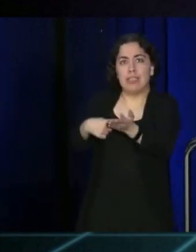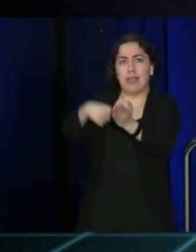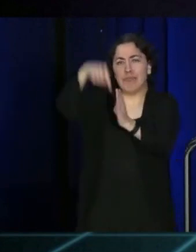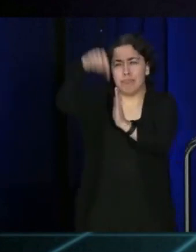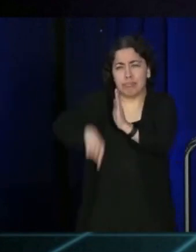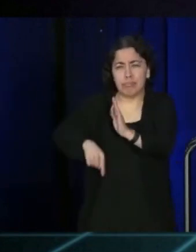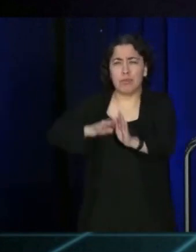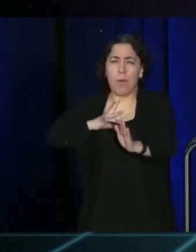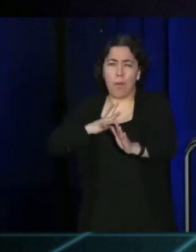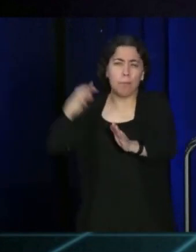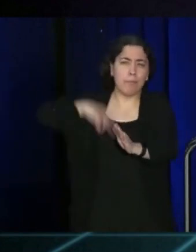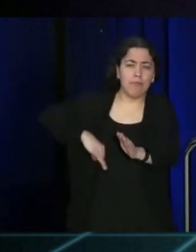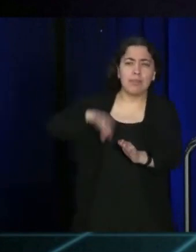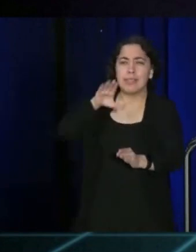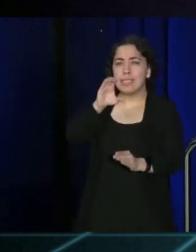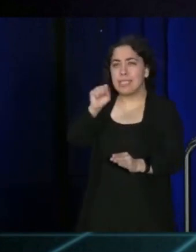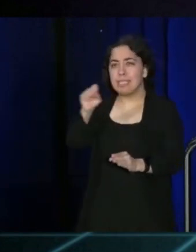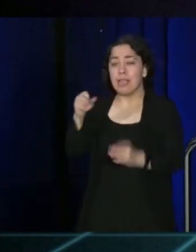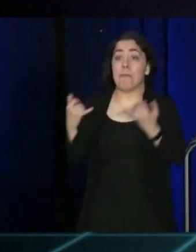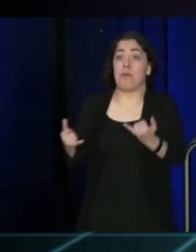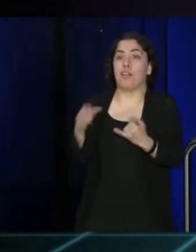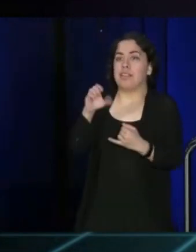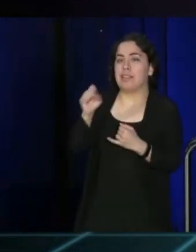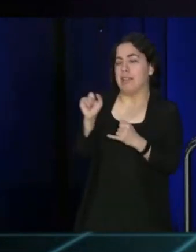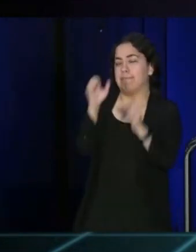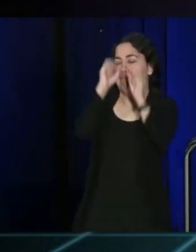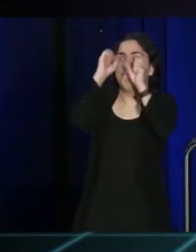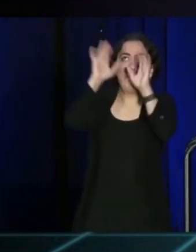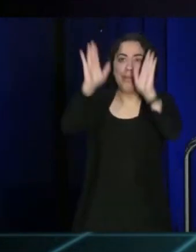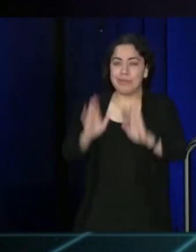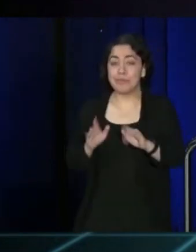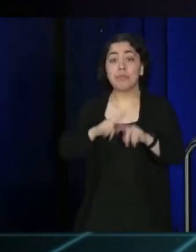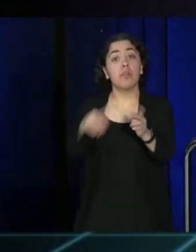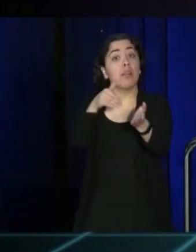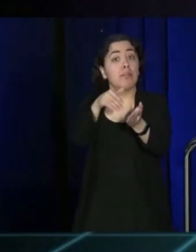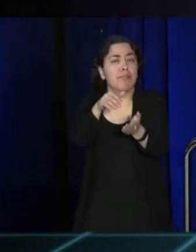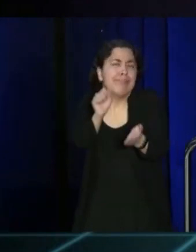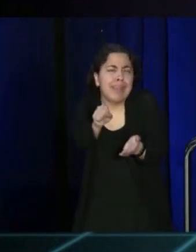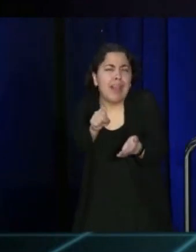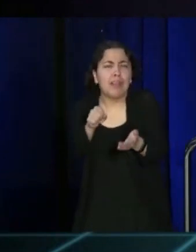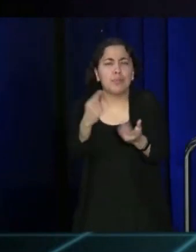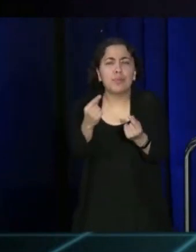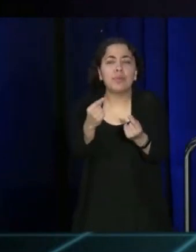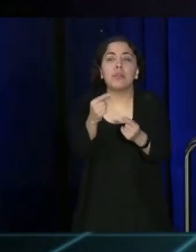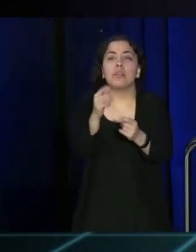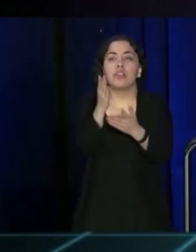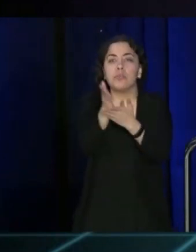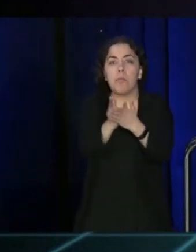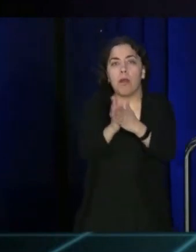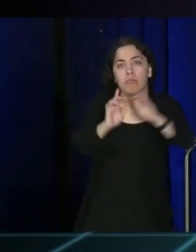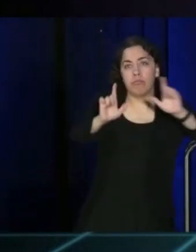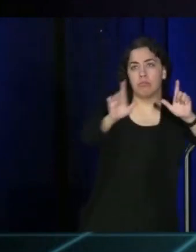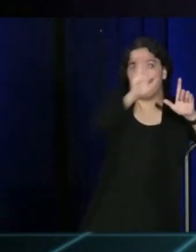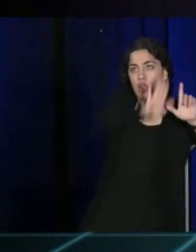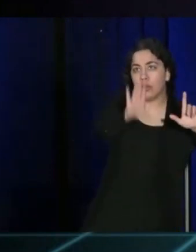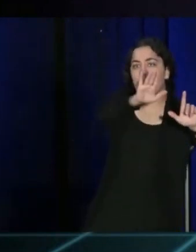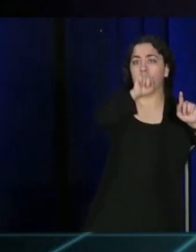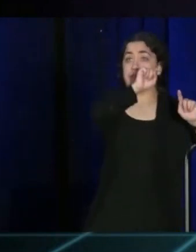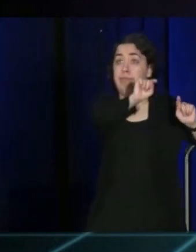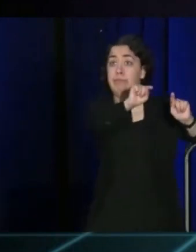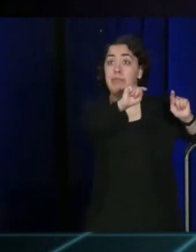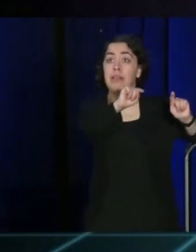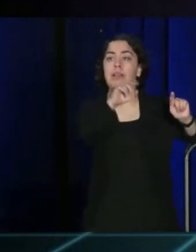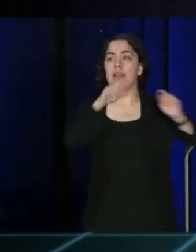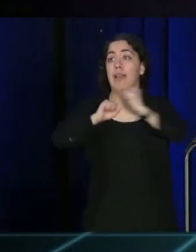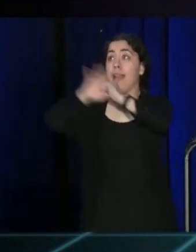CSS that are modern CSS stuff. It's amazing. But yeah, you just make a little area and say, this is my ad spot. And